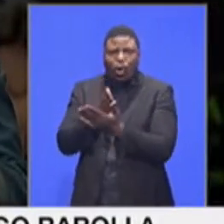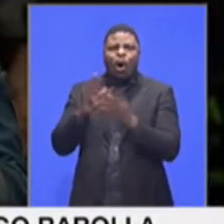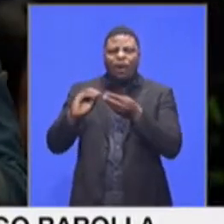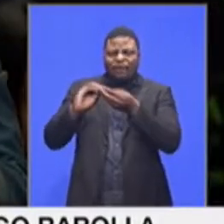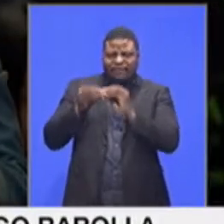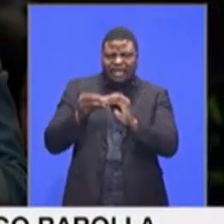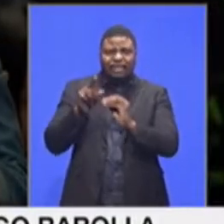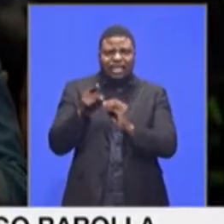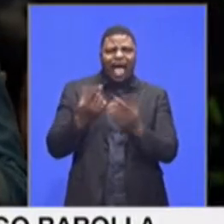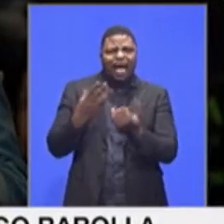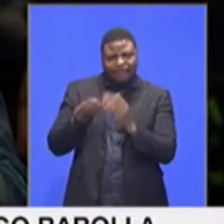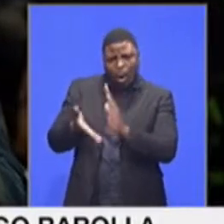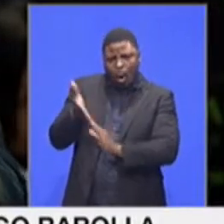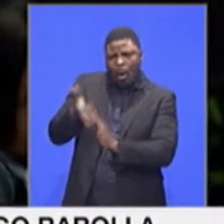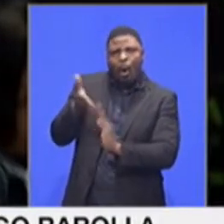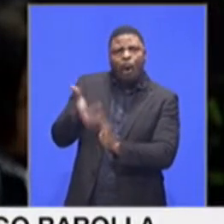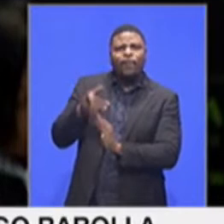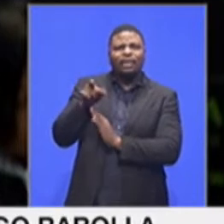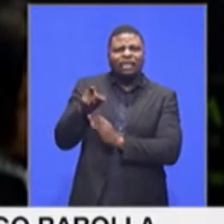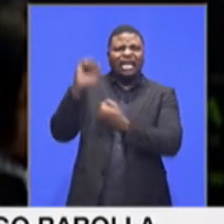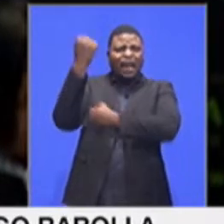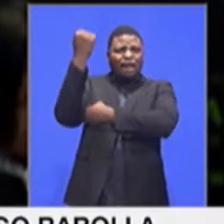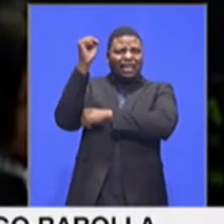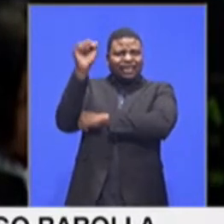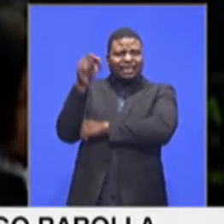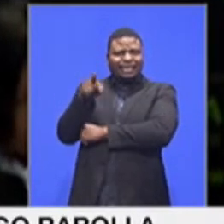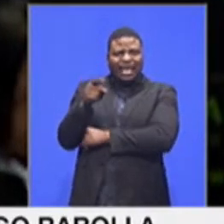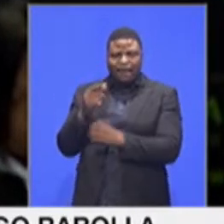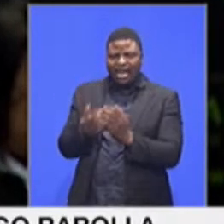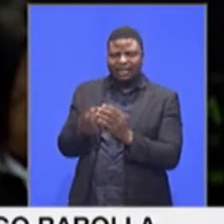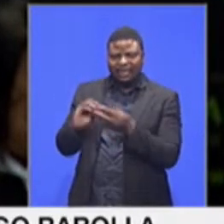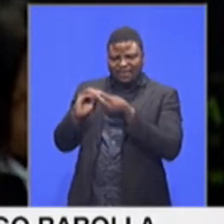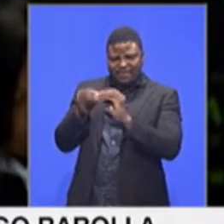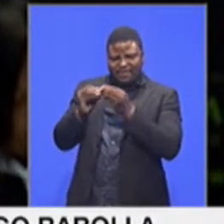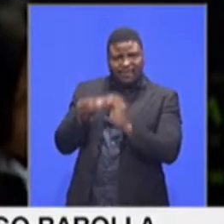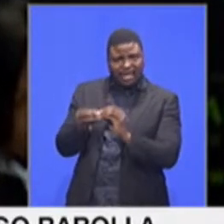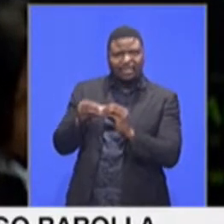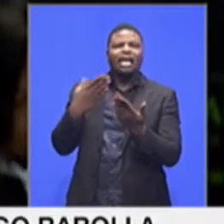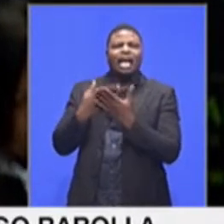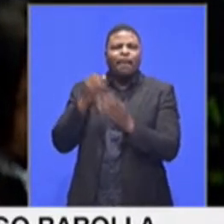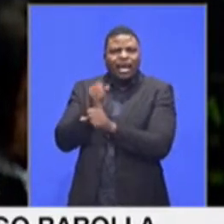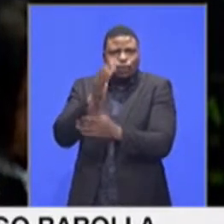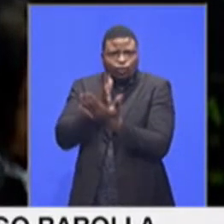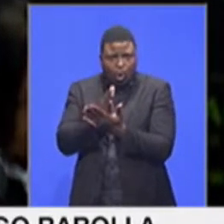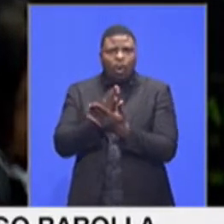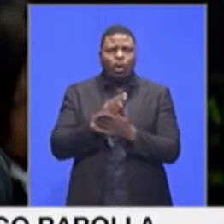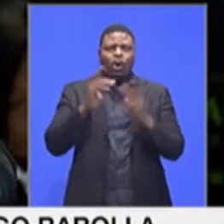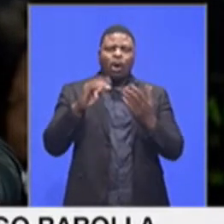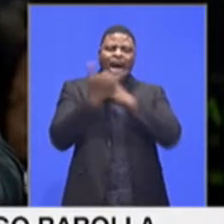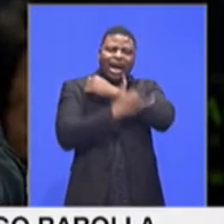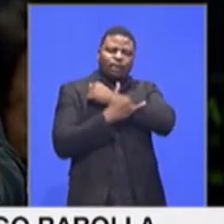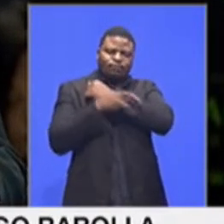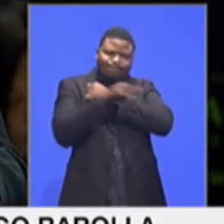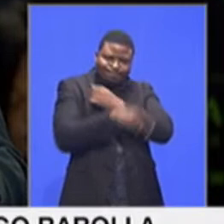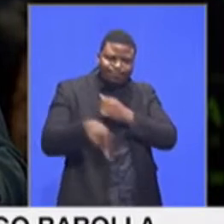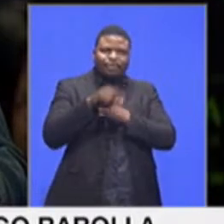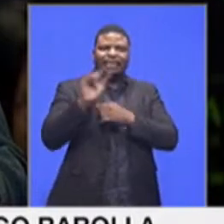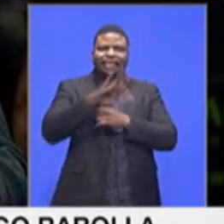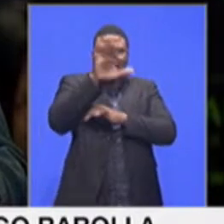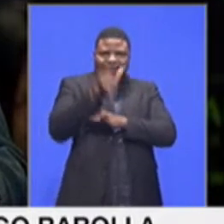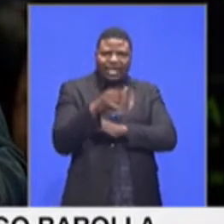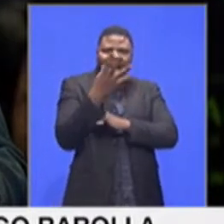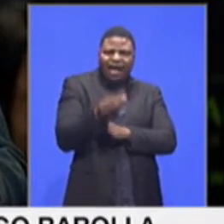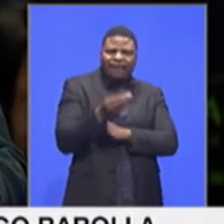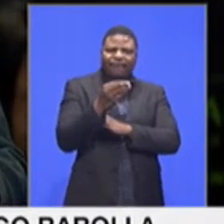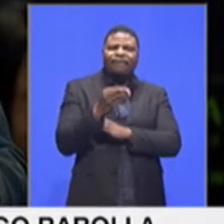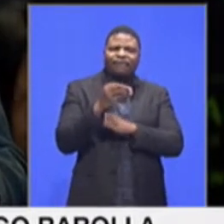existing generation fleet to improve availability of electricity. That the debt relief be used to settle debt